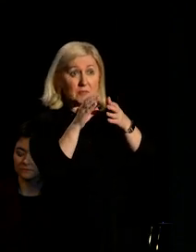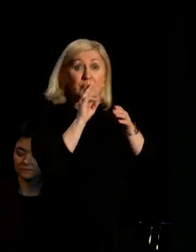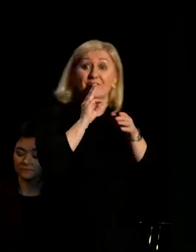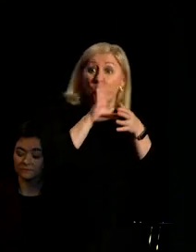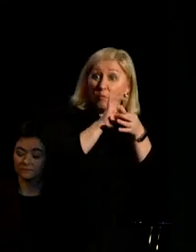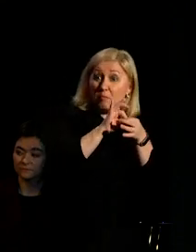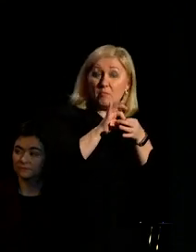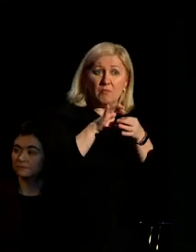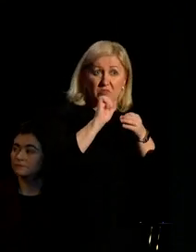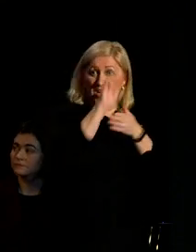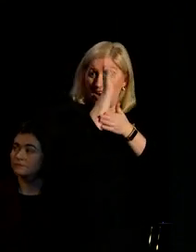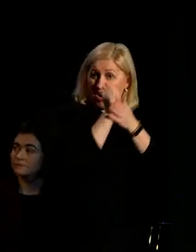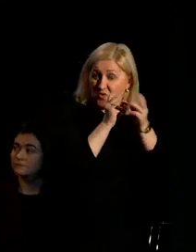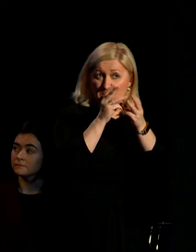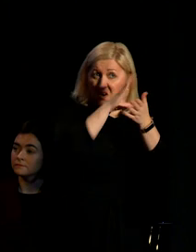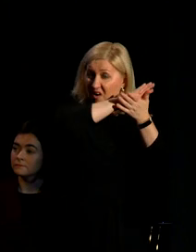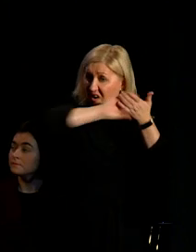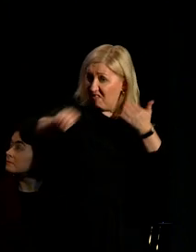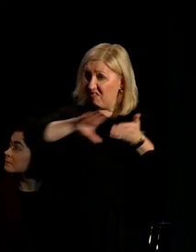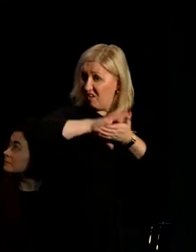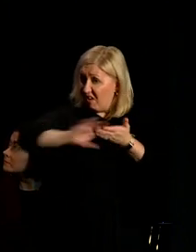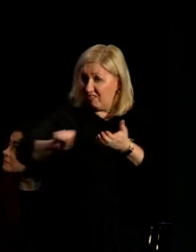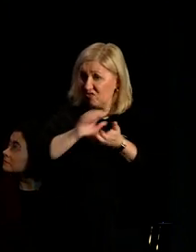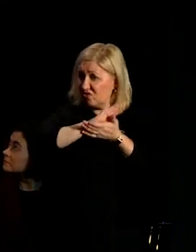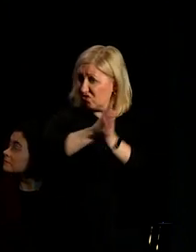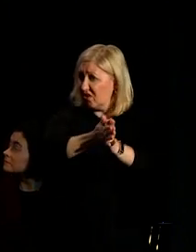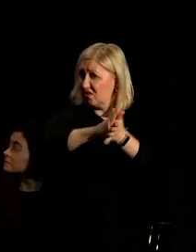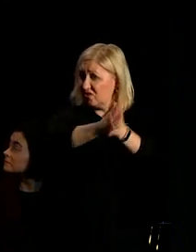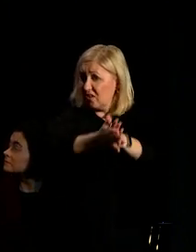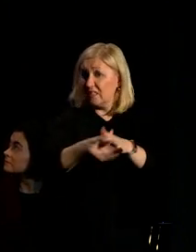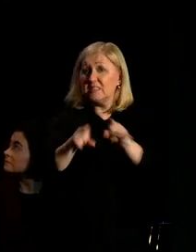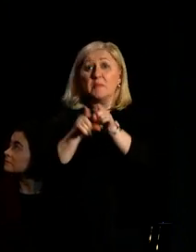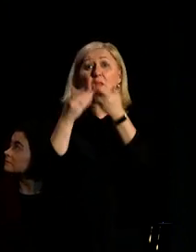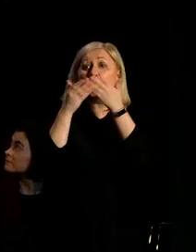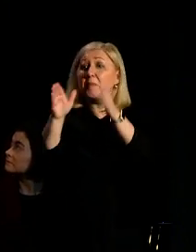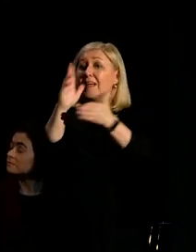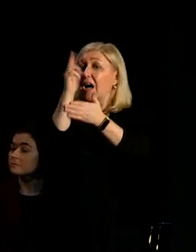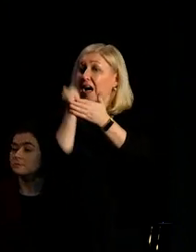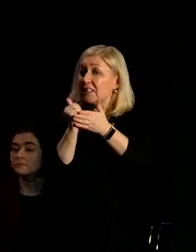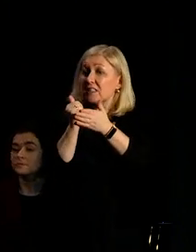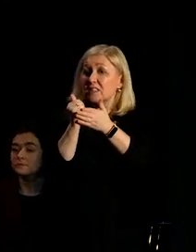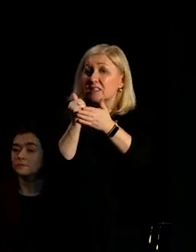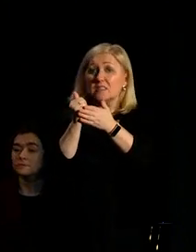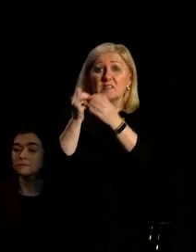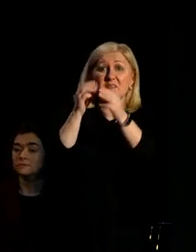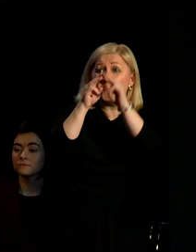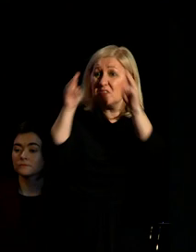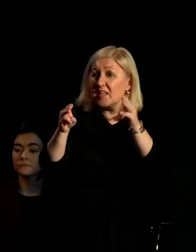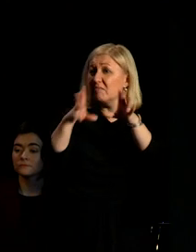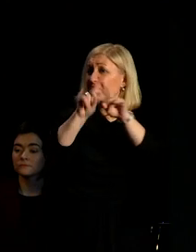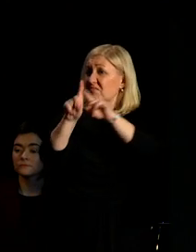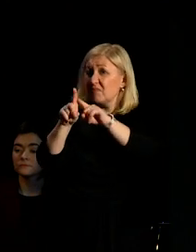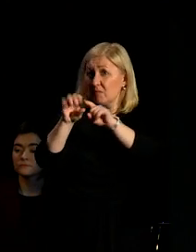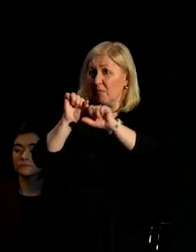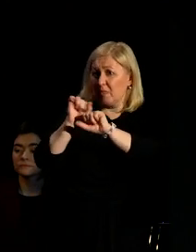Much of it was destroyed. Jewish artists were ridiculed and beaten in public, and works